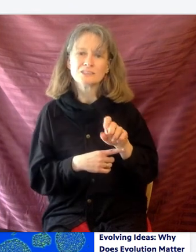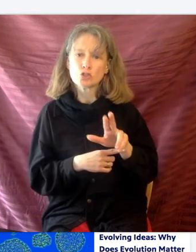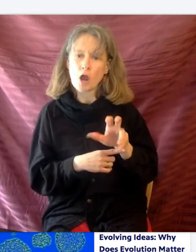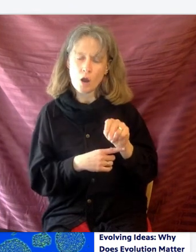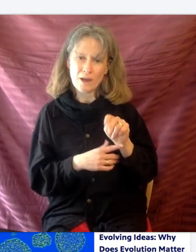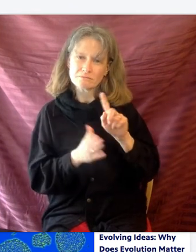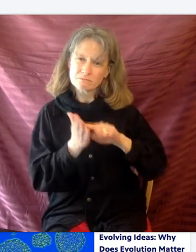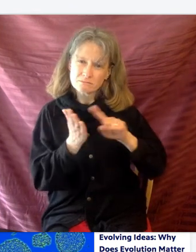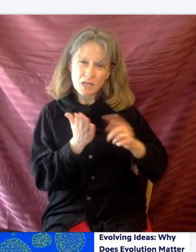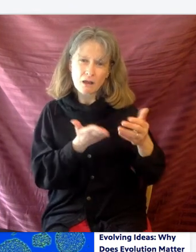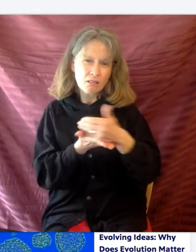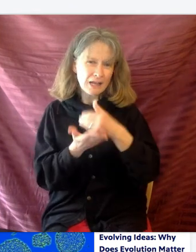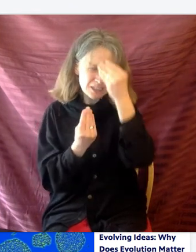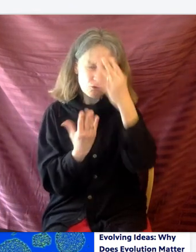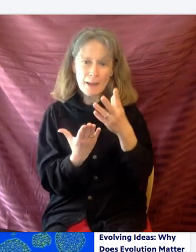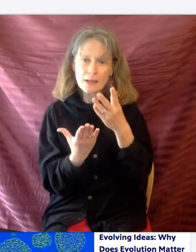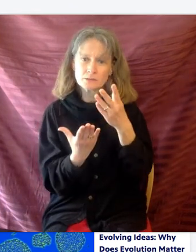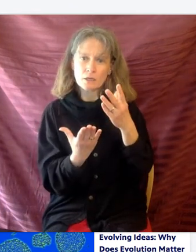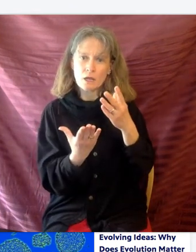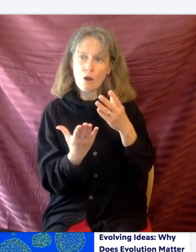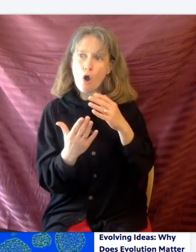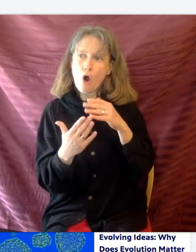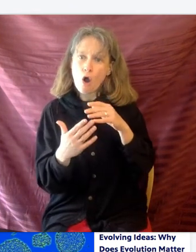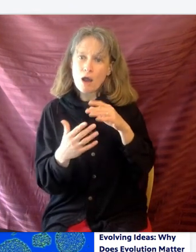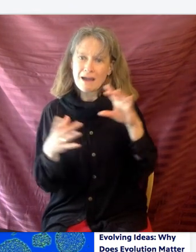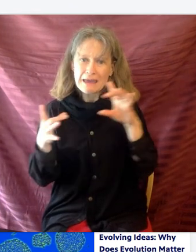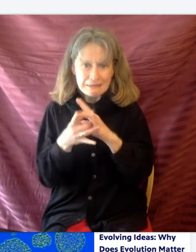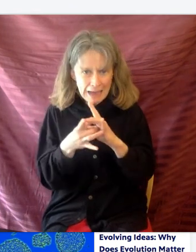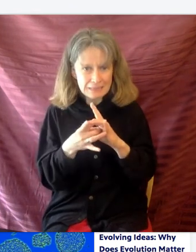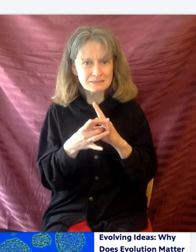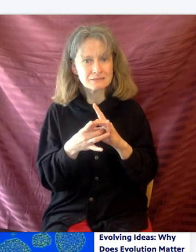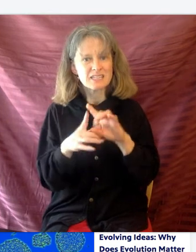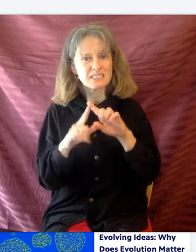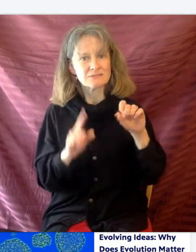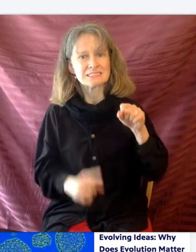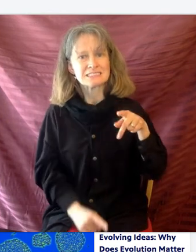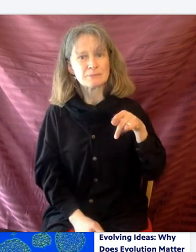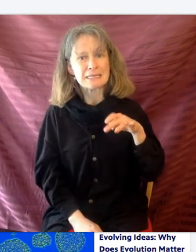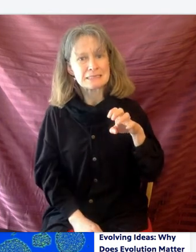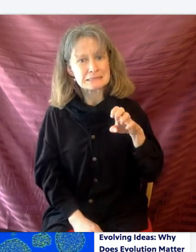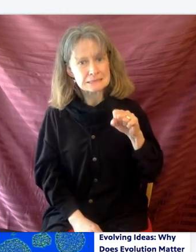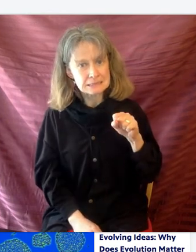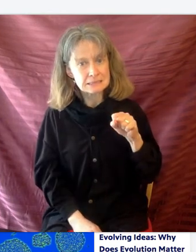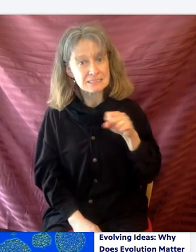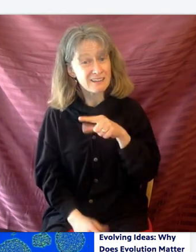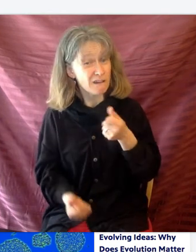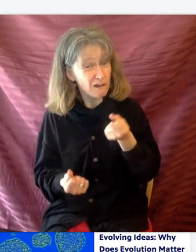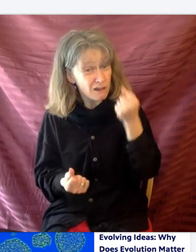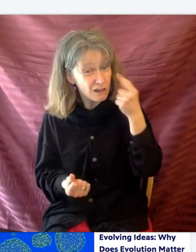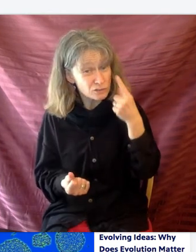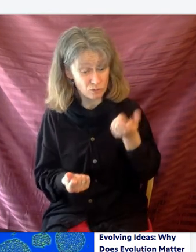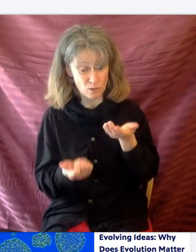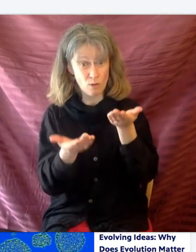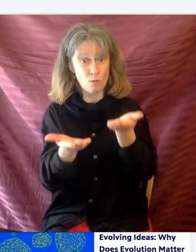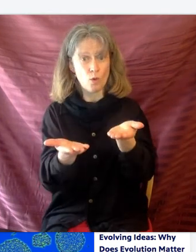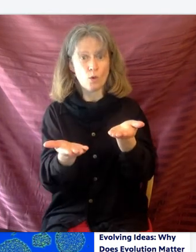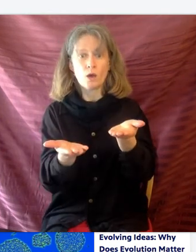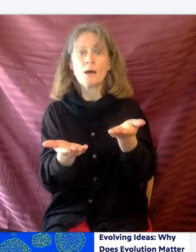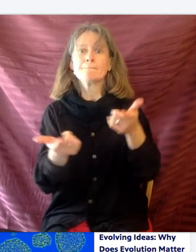of design of all the different species. He understood that what he was proposing was a truly